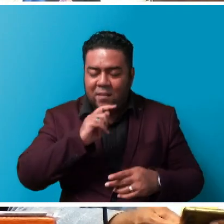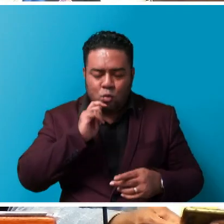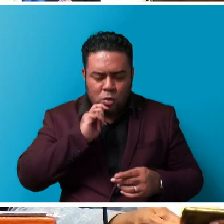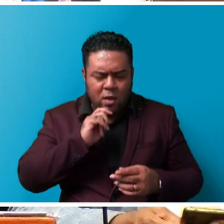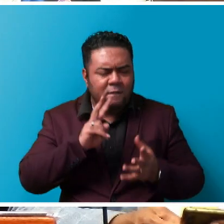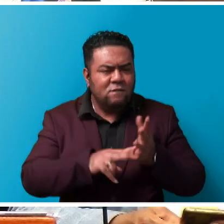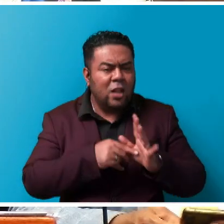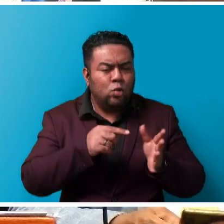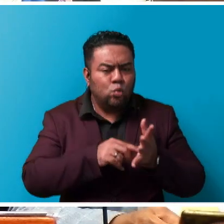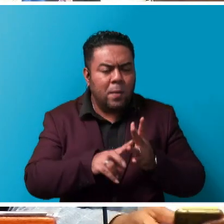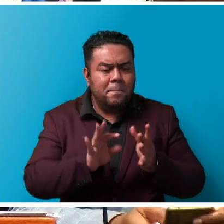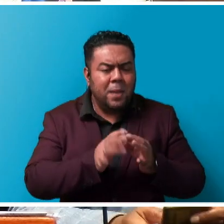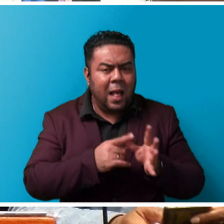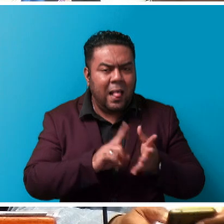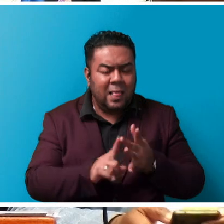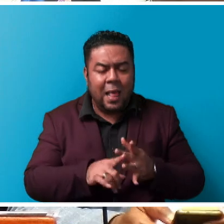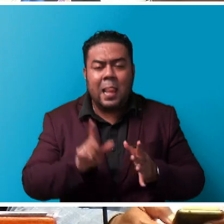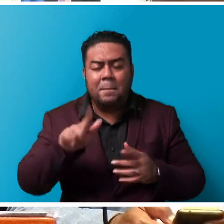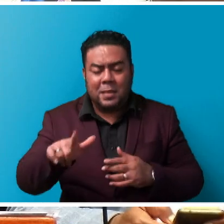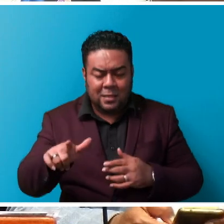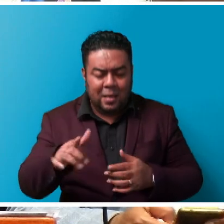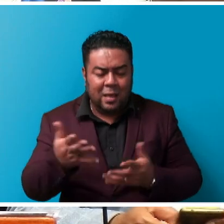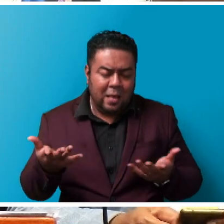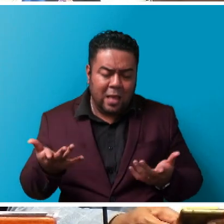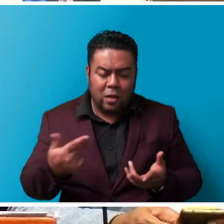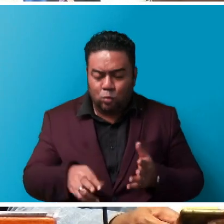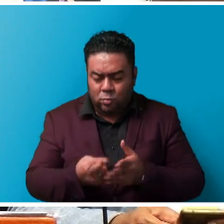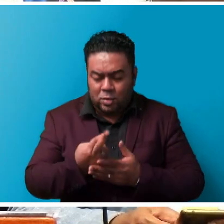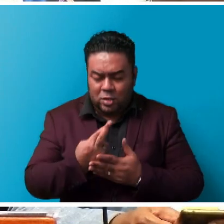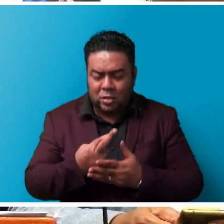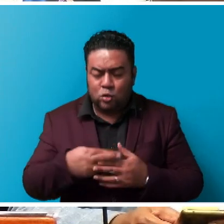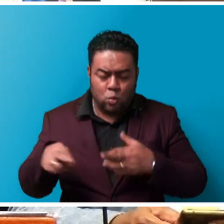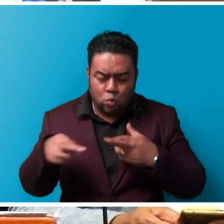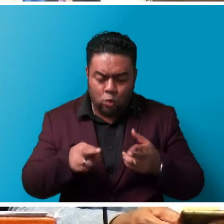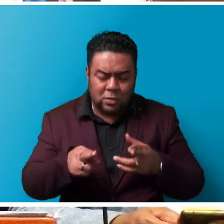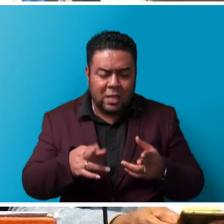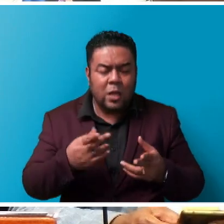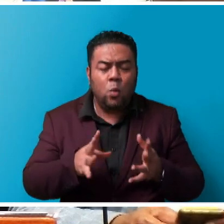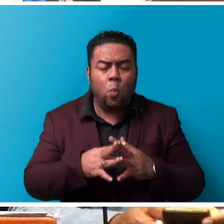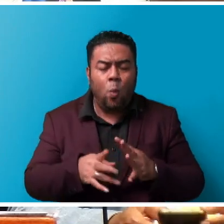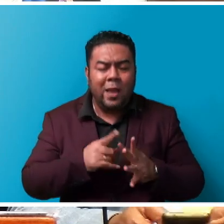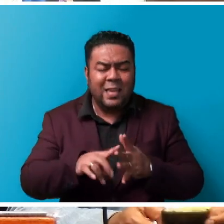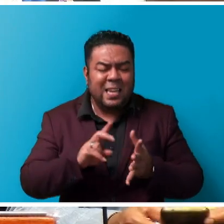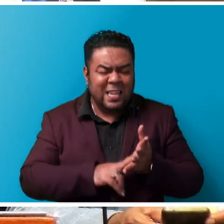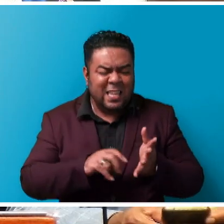Watunimbale, Lambas Hospital premises, and rehabilitation of roads in Wanikoro, Lambas, and along areas in South